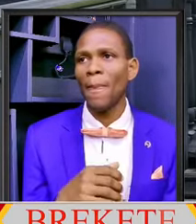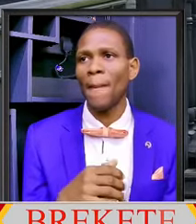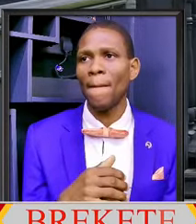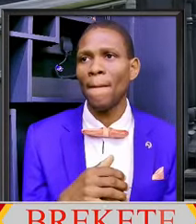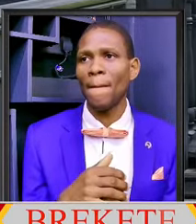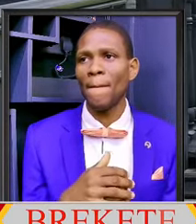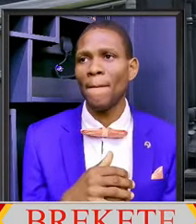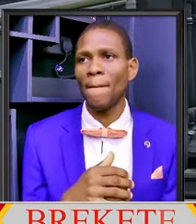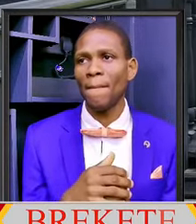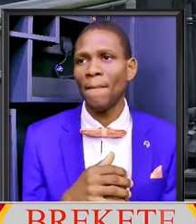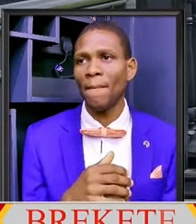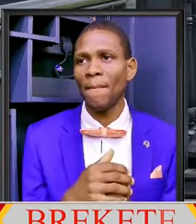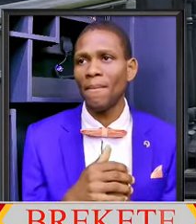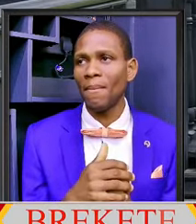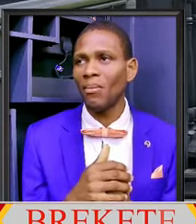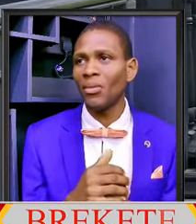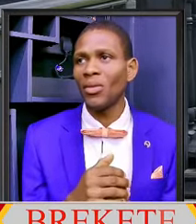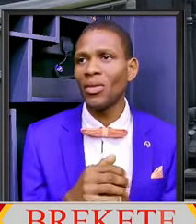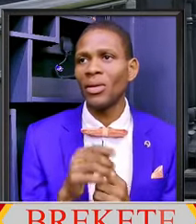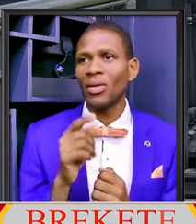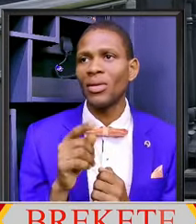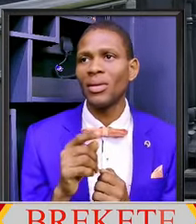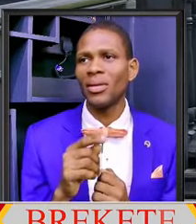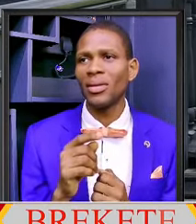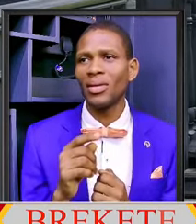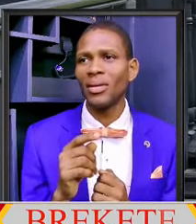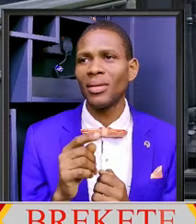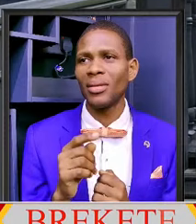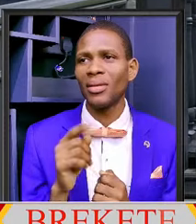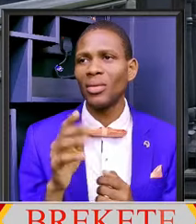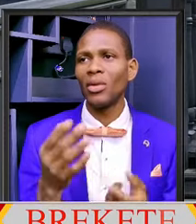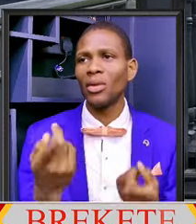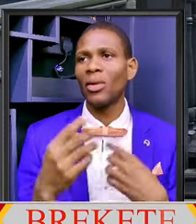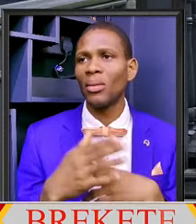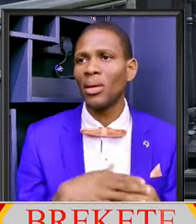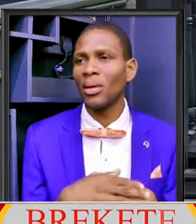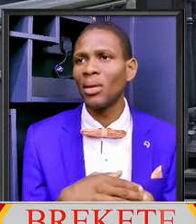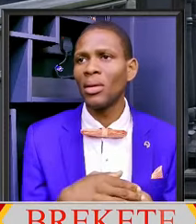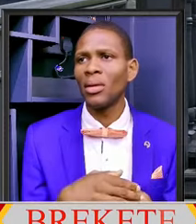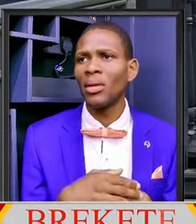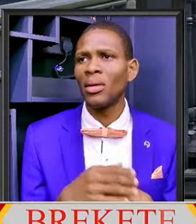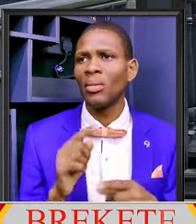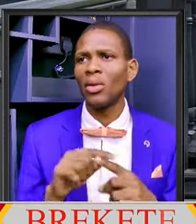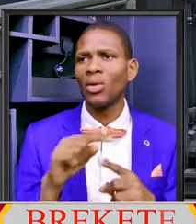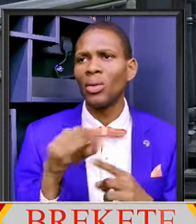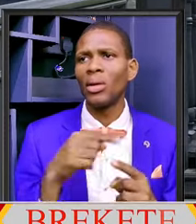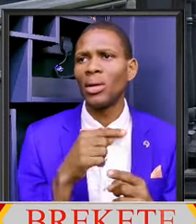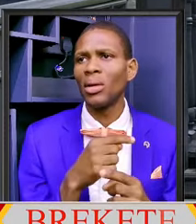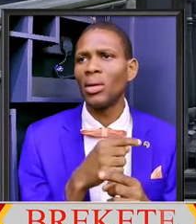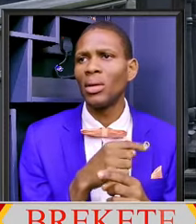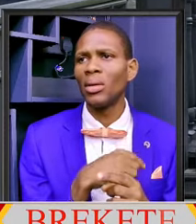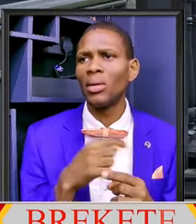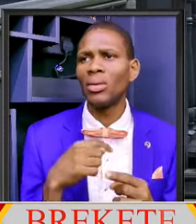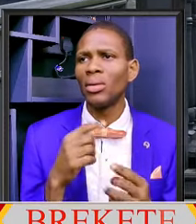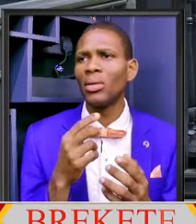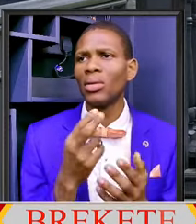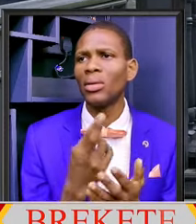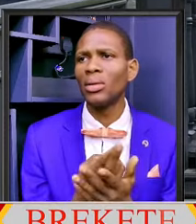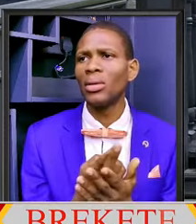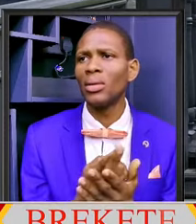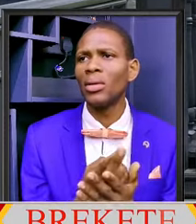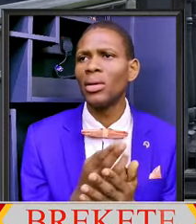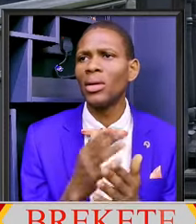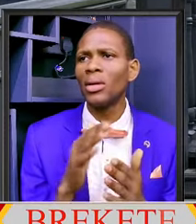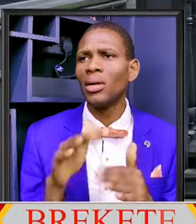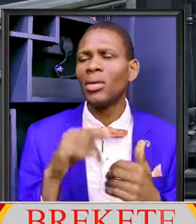You thank you very much, sir. Operation. You go come back. But when we reach, how will you know your